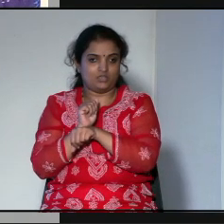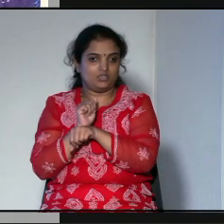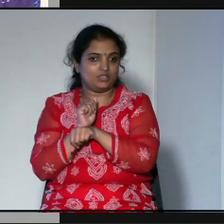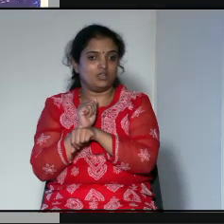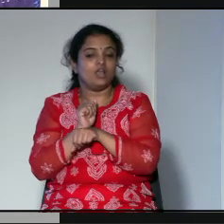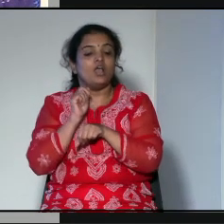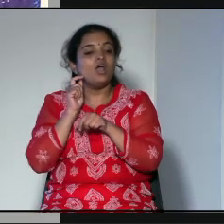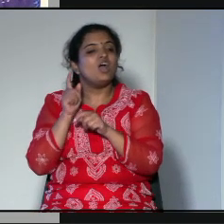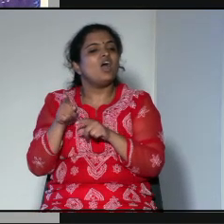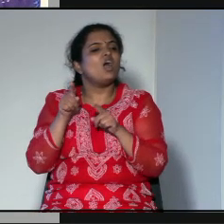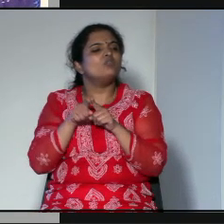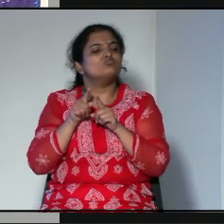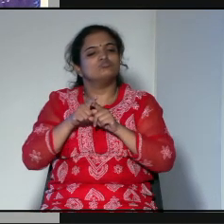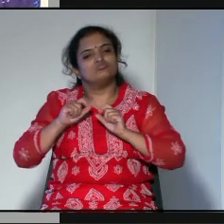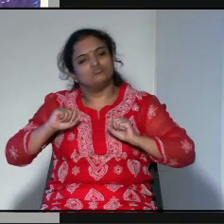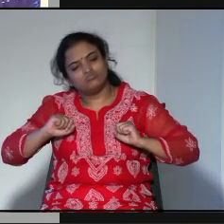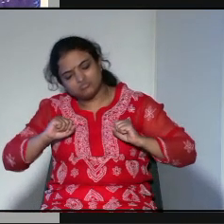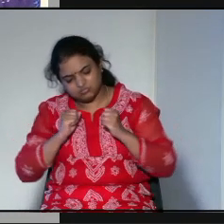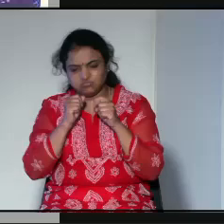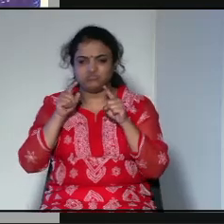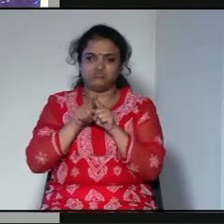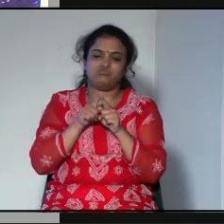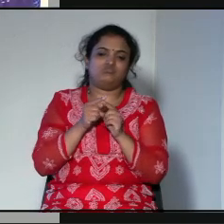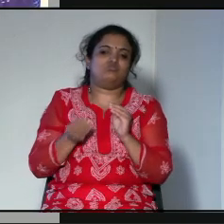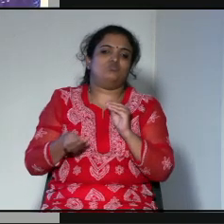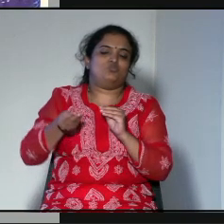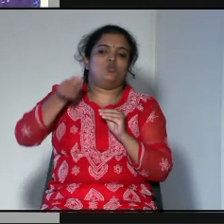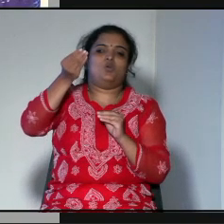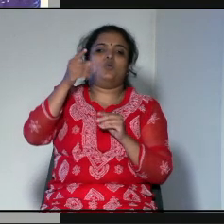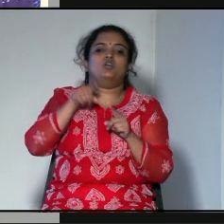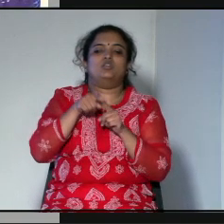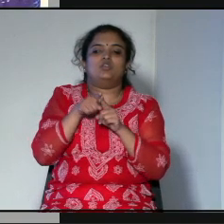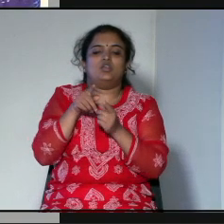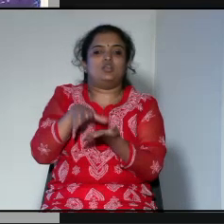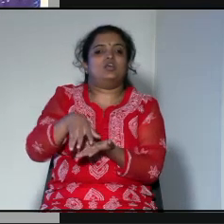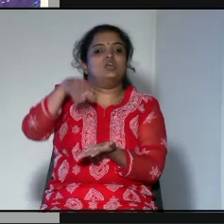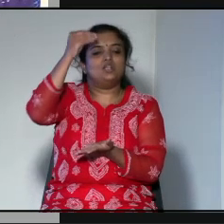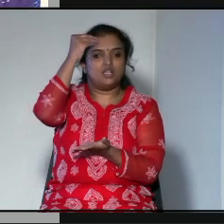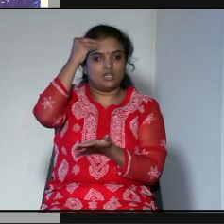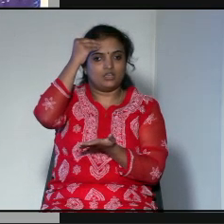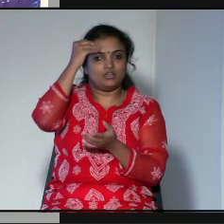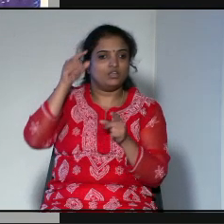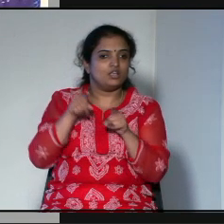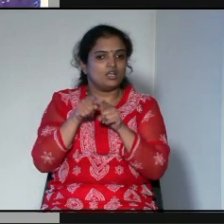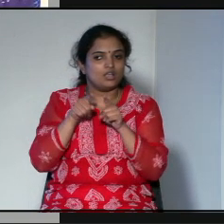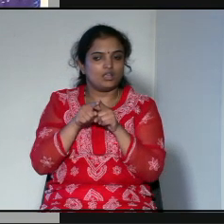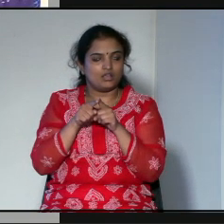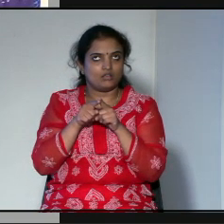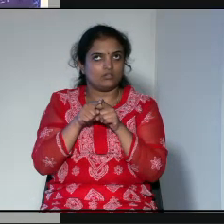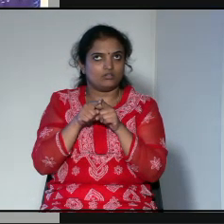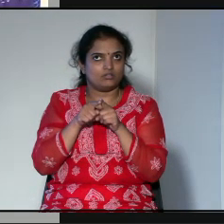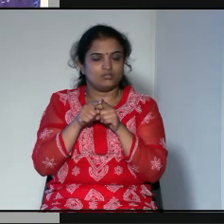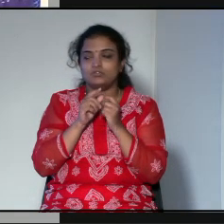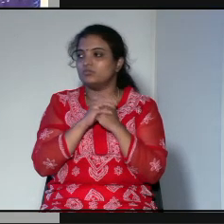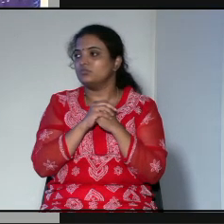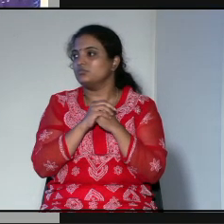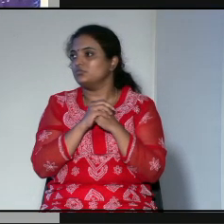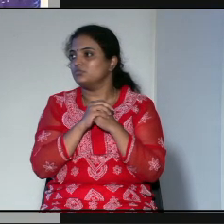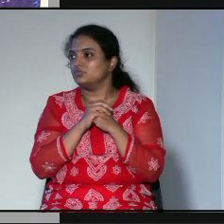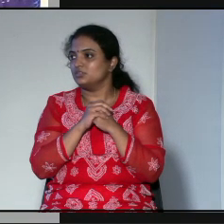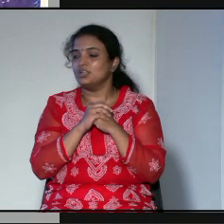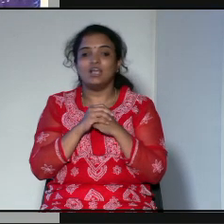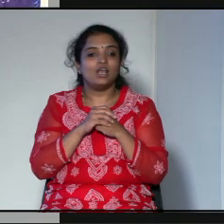hard labor, a propensity of learning under her rigorous guidance, and networks for gathering her